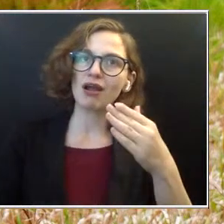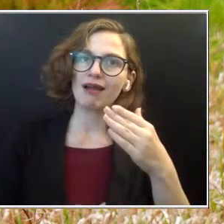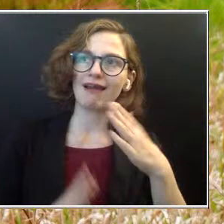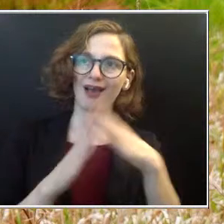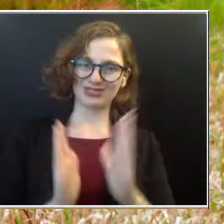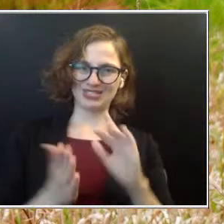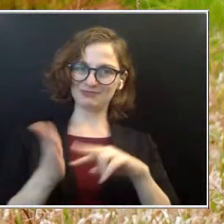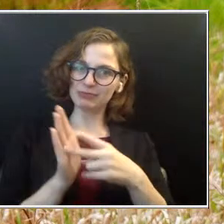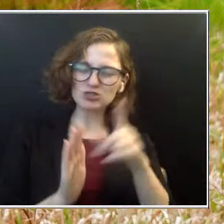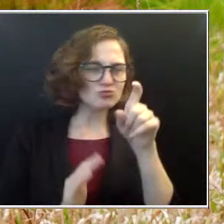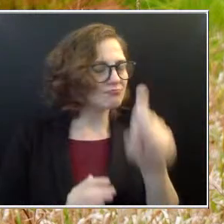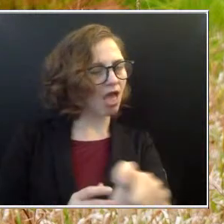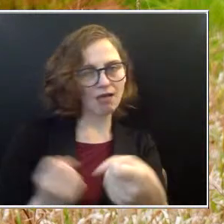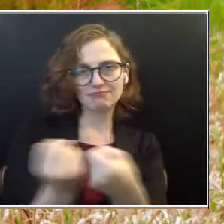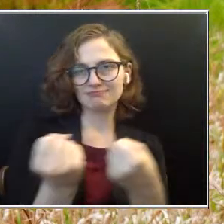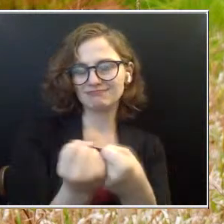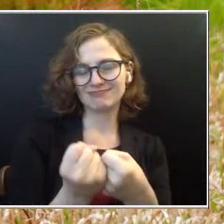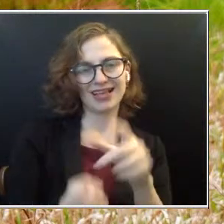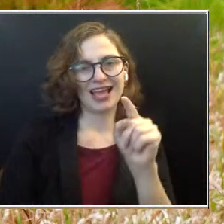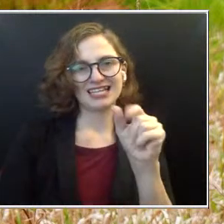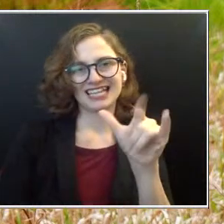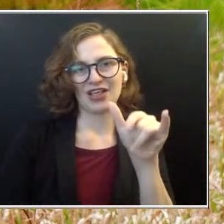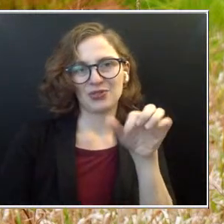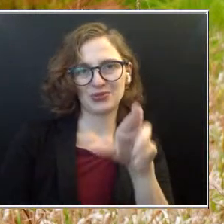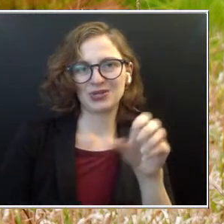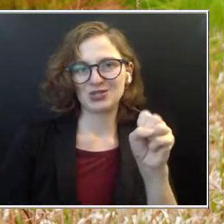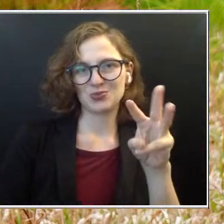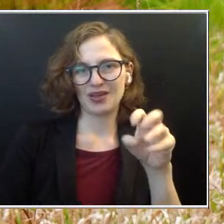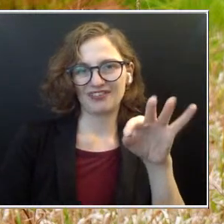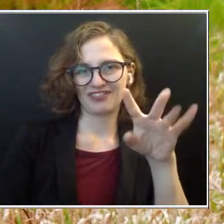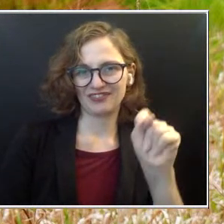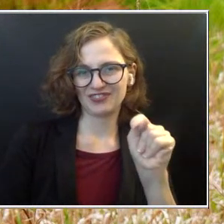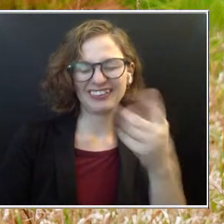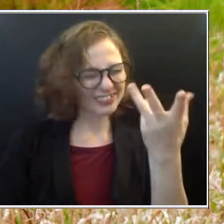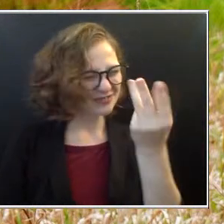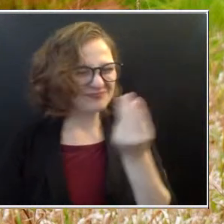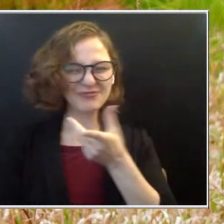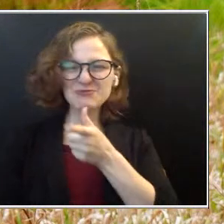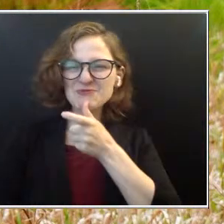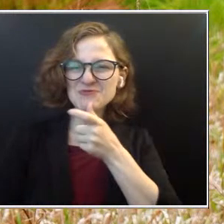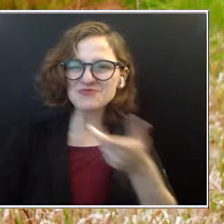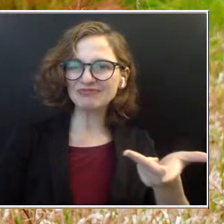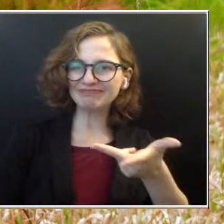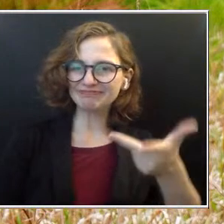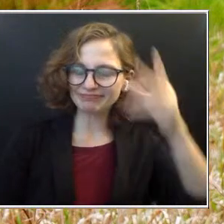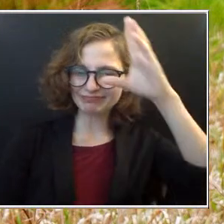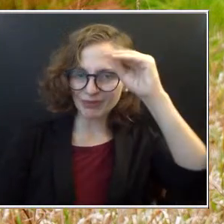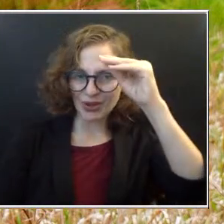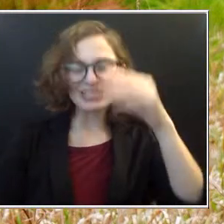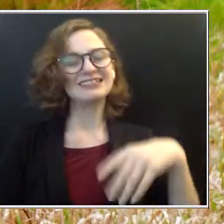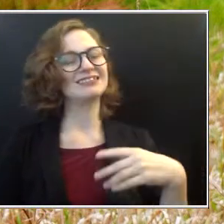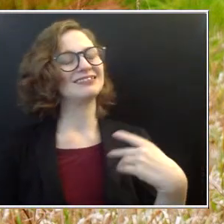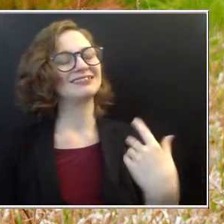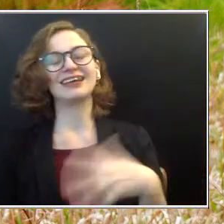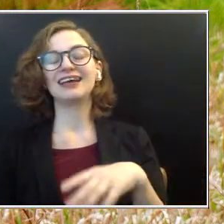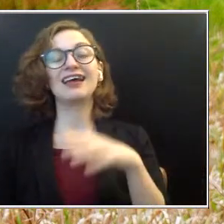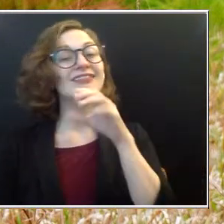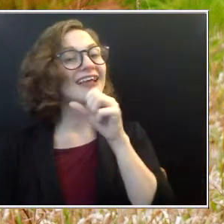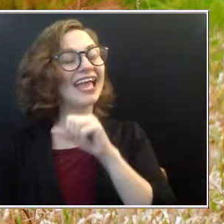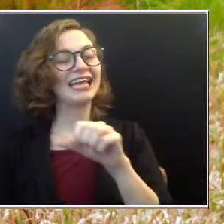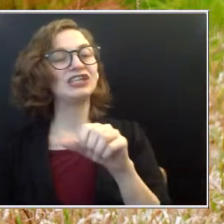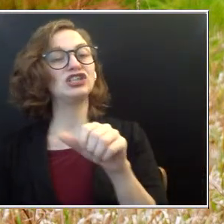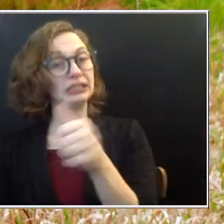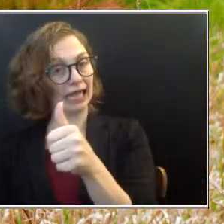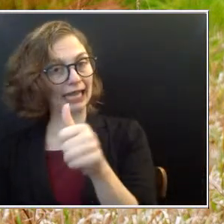little boys in the picture. So I have 3 boys. They're age 10, 8, and 5, which is a real big change